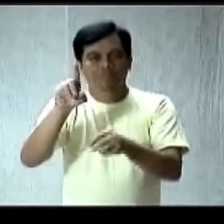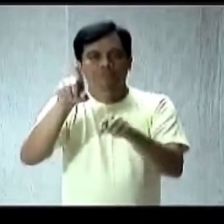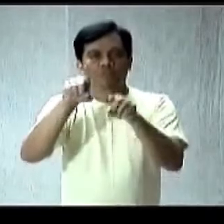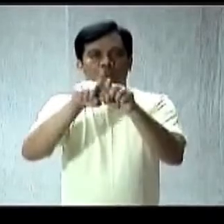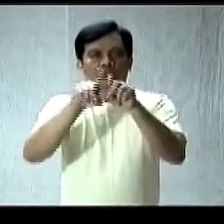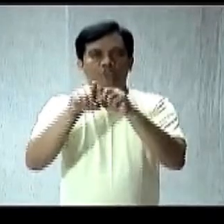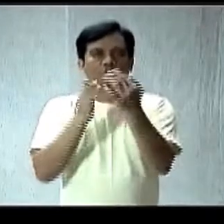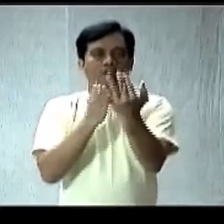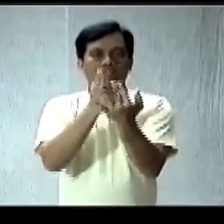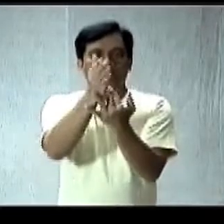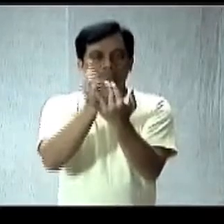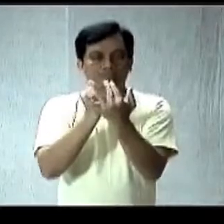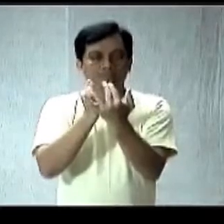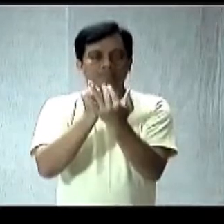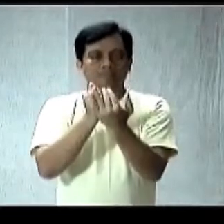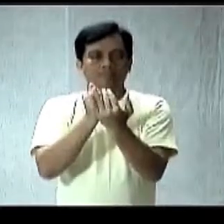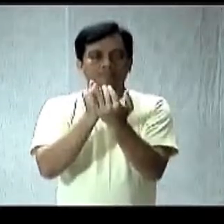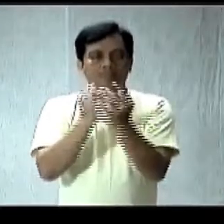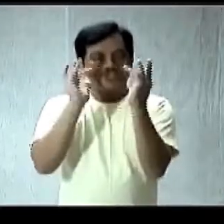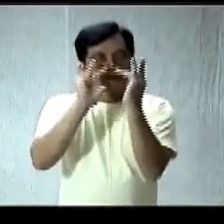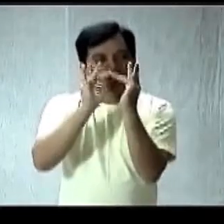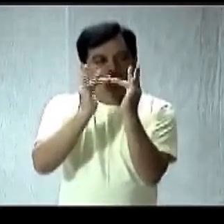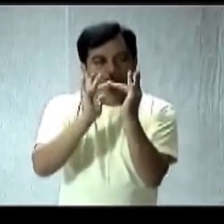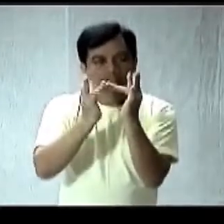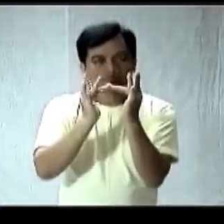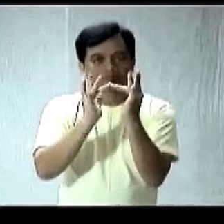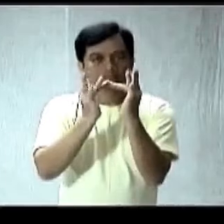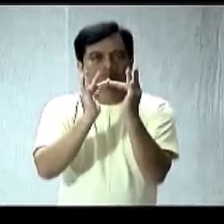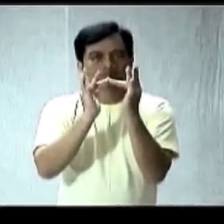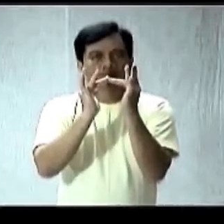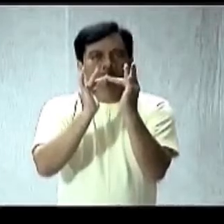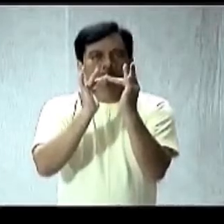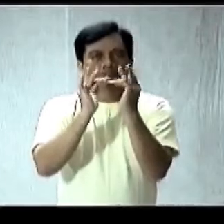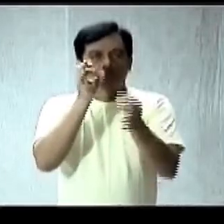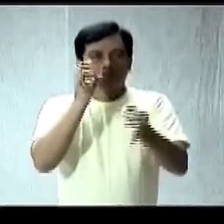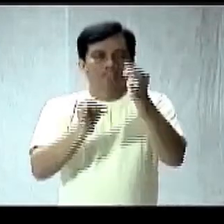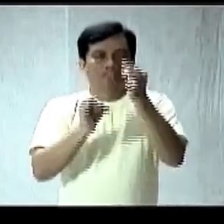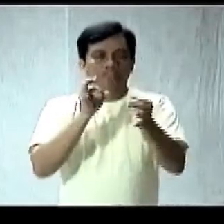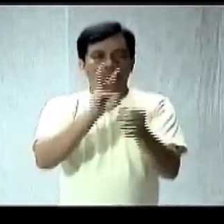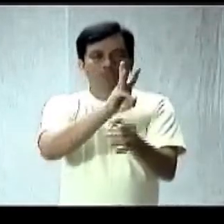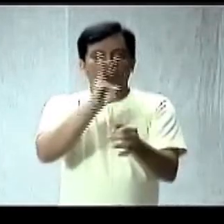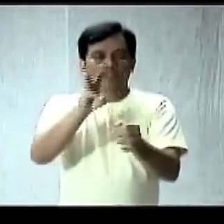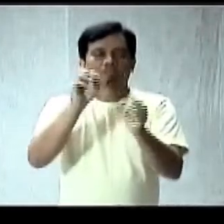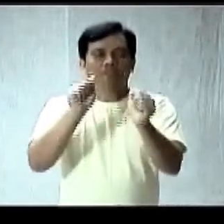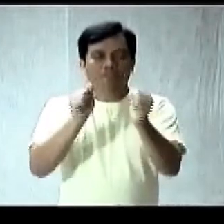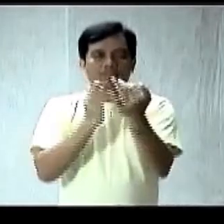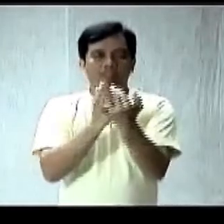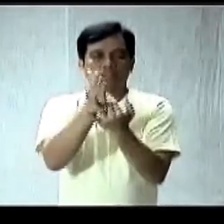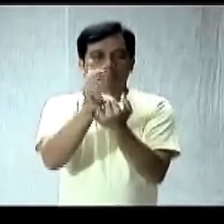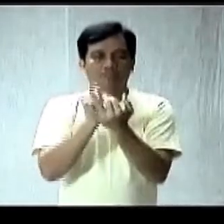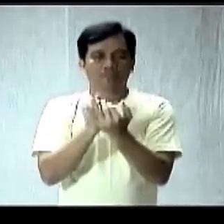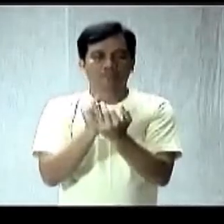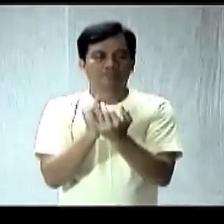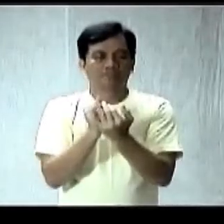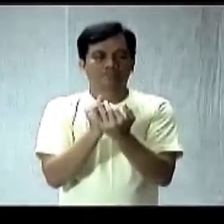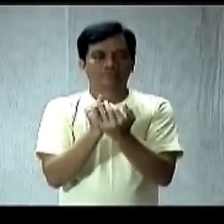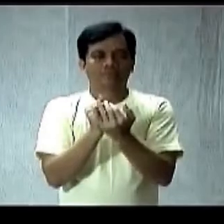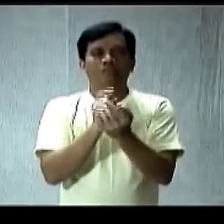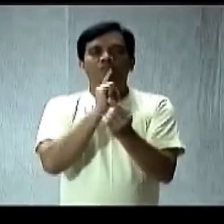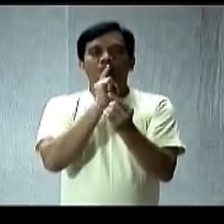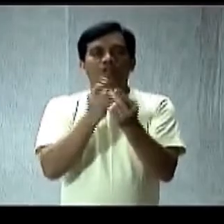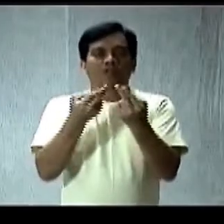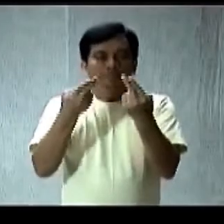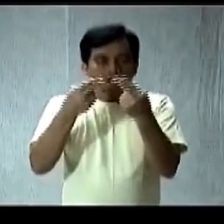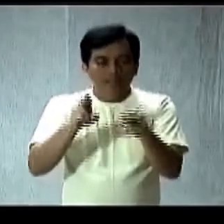PWDs can also access the internet if the websites are already accessible.